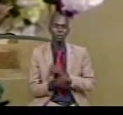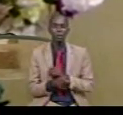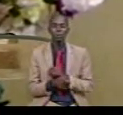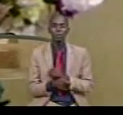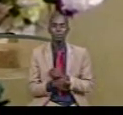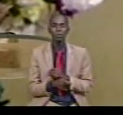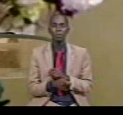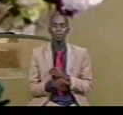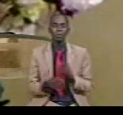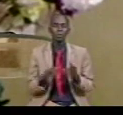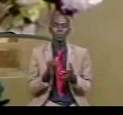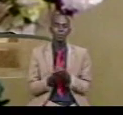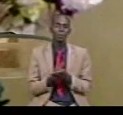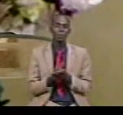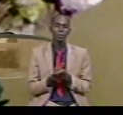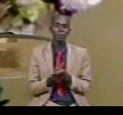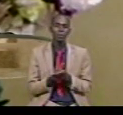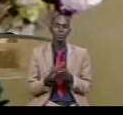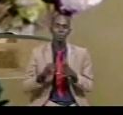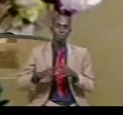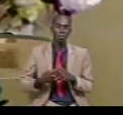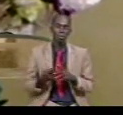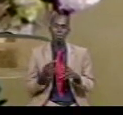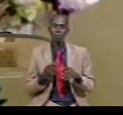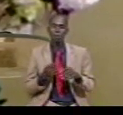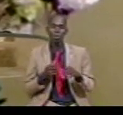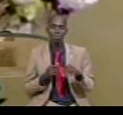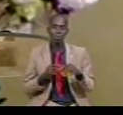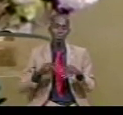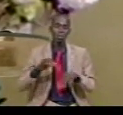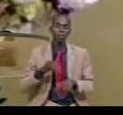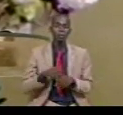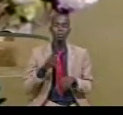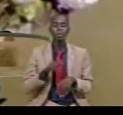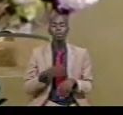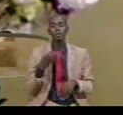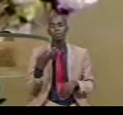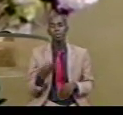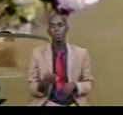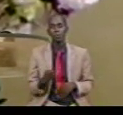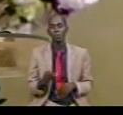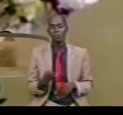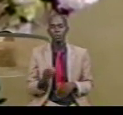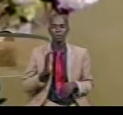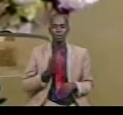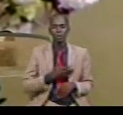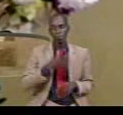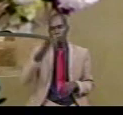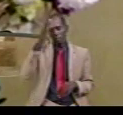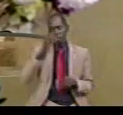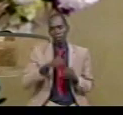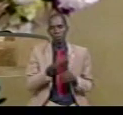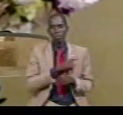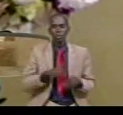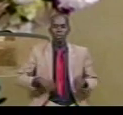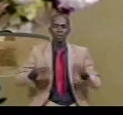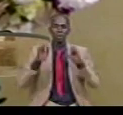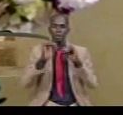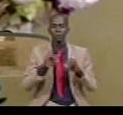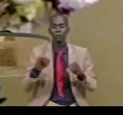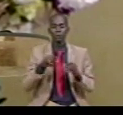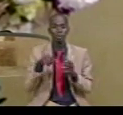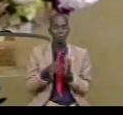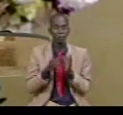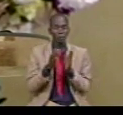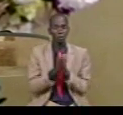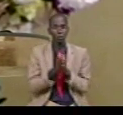that began under the General Superintendent's spiritual tutelage. These materials